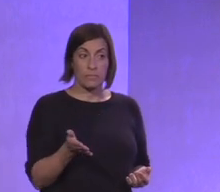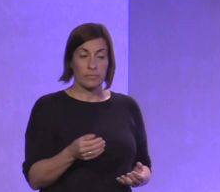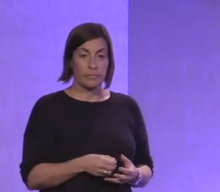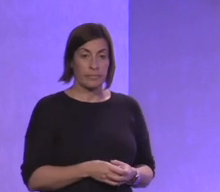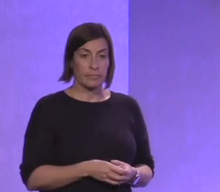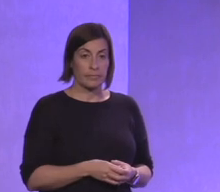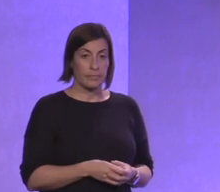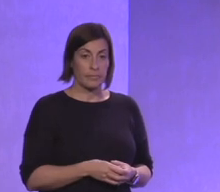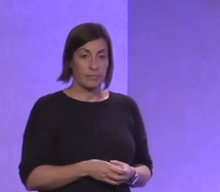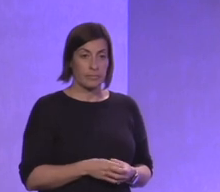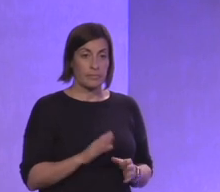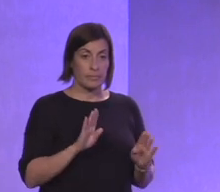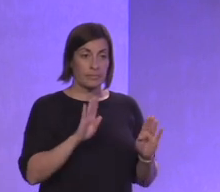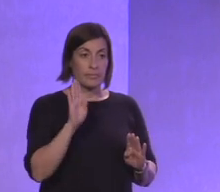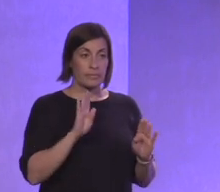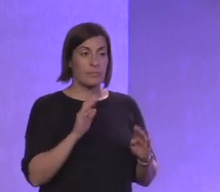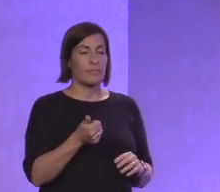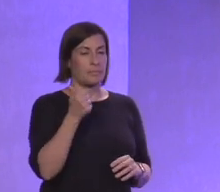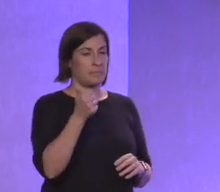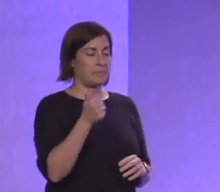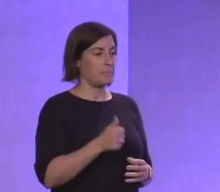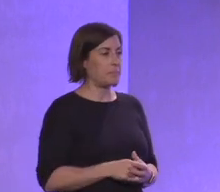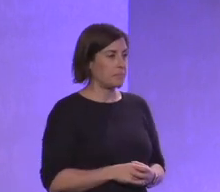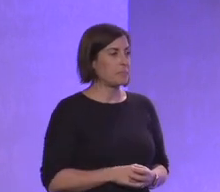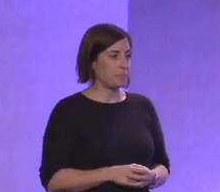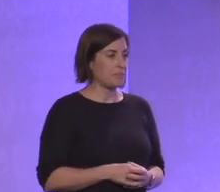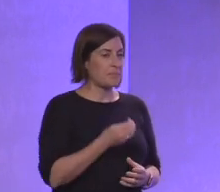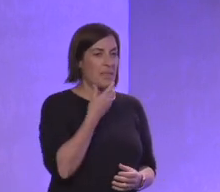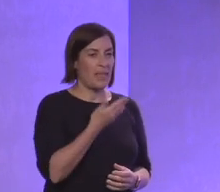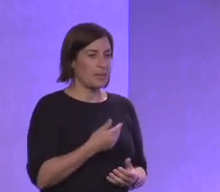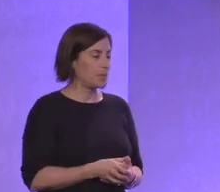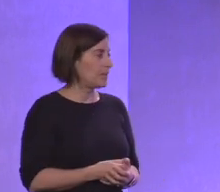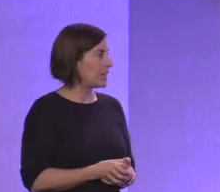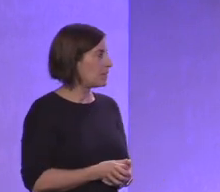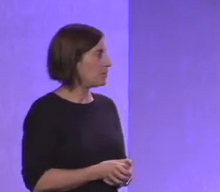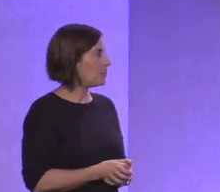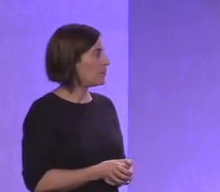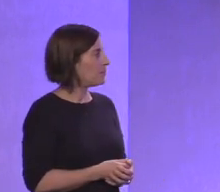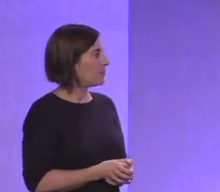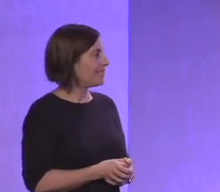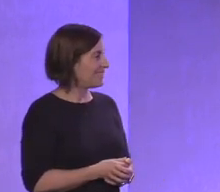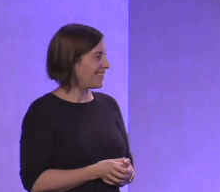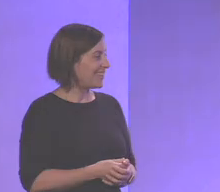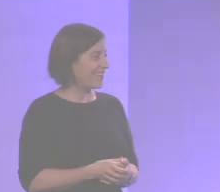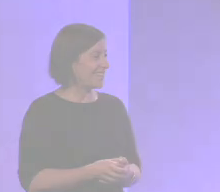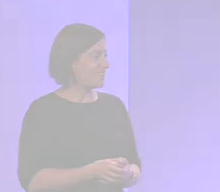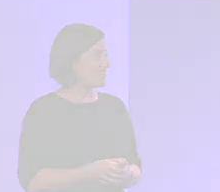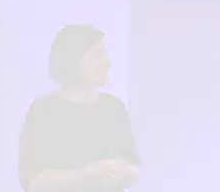your organisation? Anyone? Brilliant. Fantastic. Thank you very much.